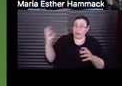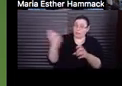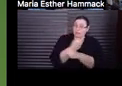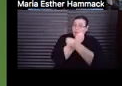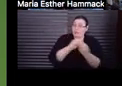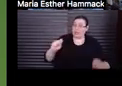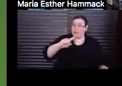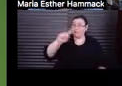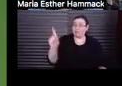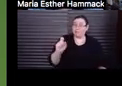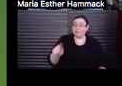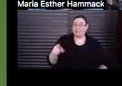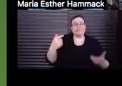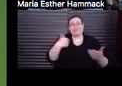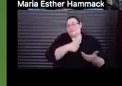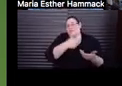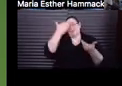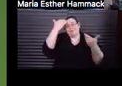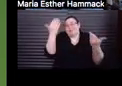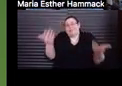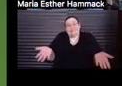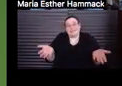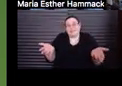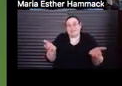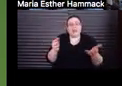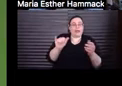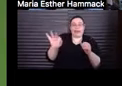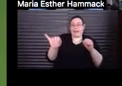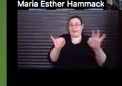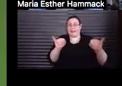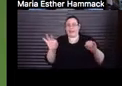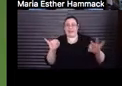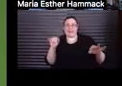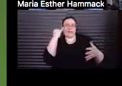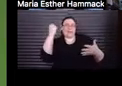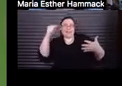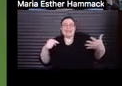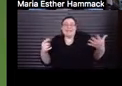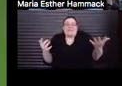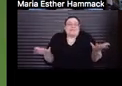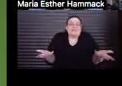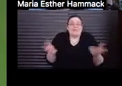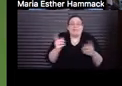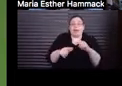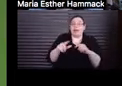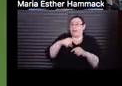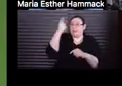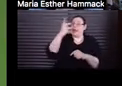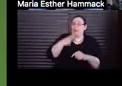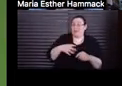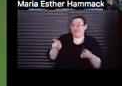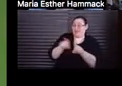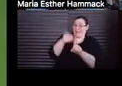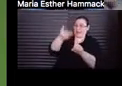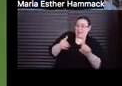I guess we will never know if all these ifs, but the important part is that Black women like Isabella